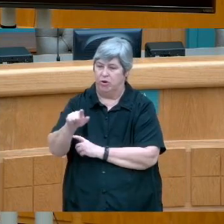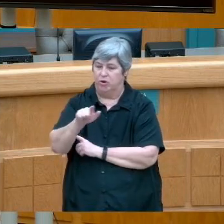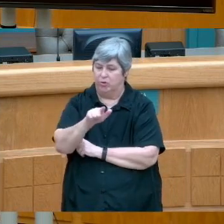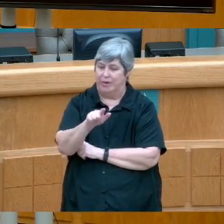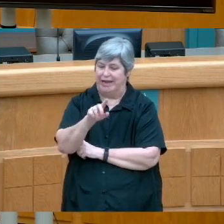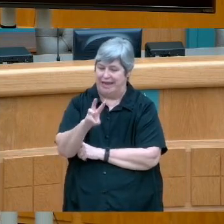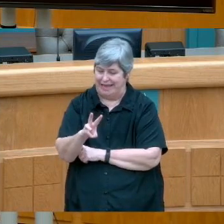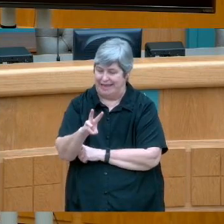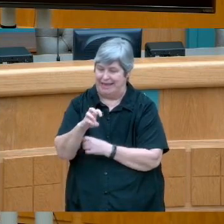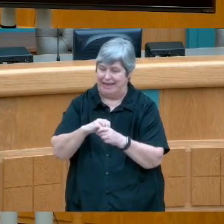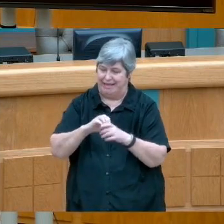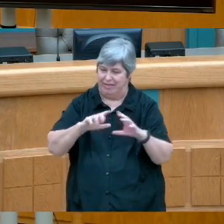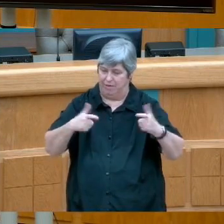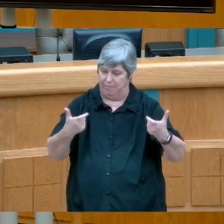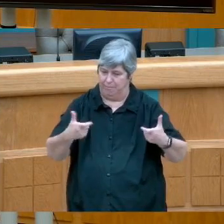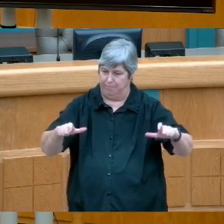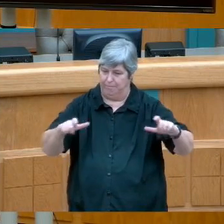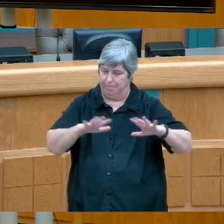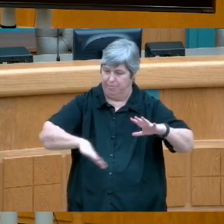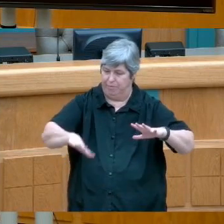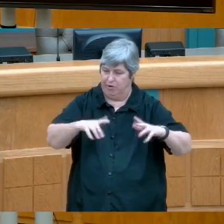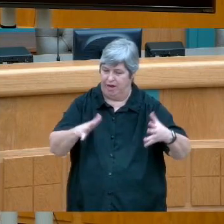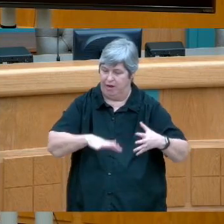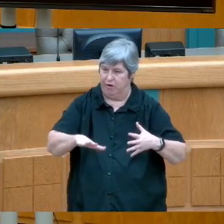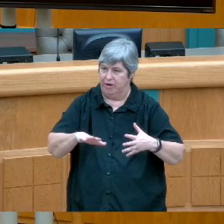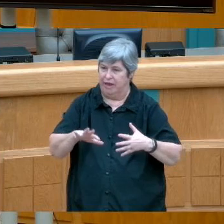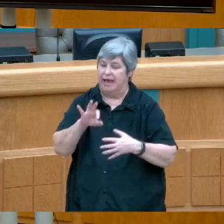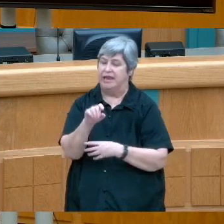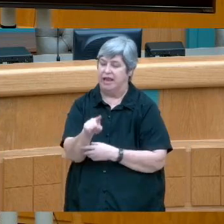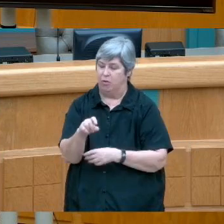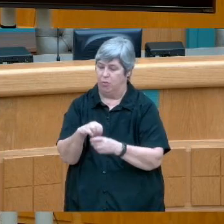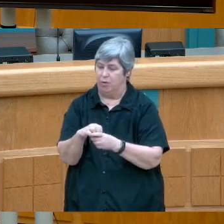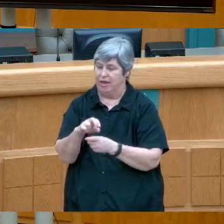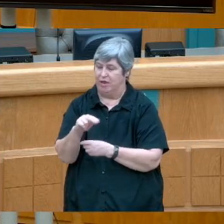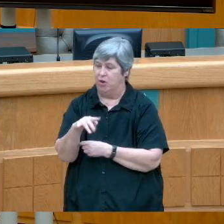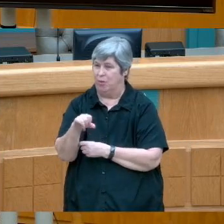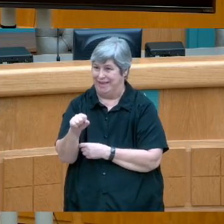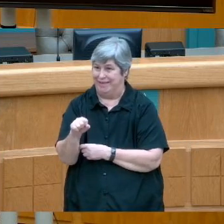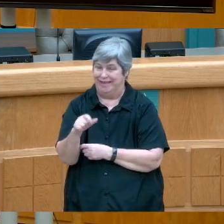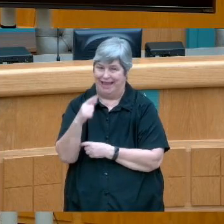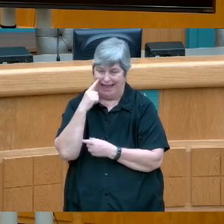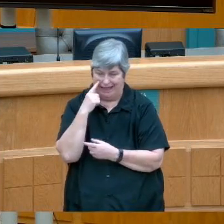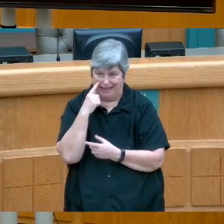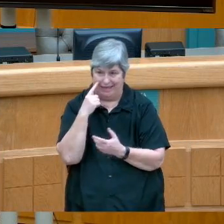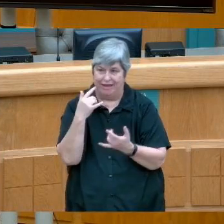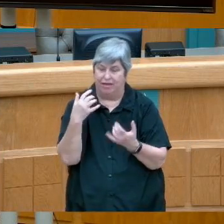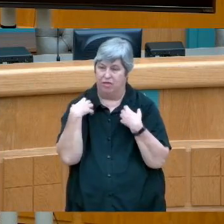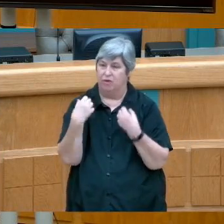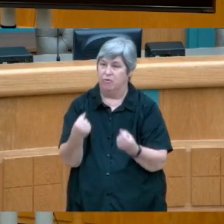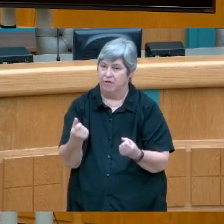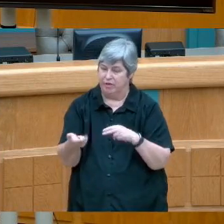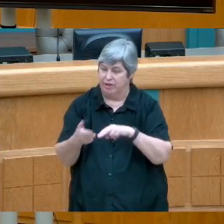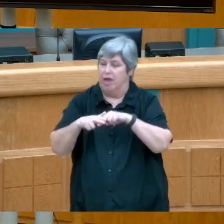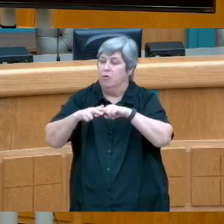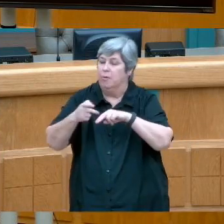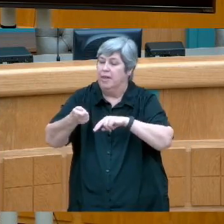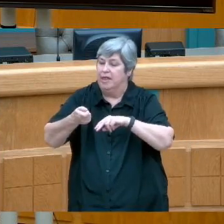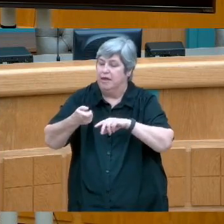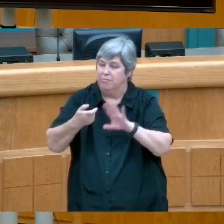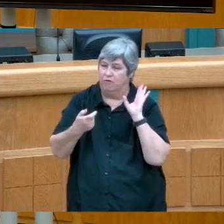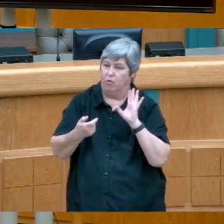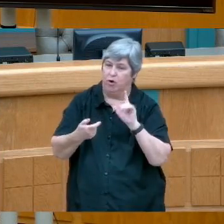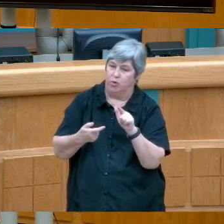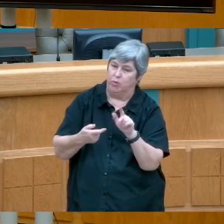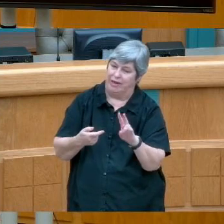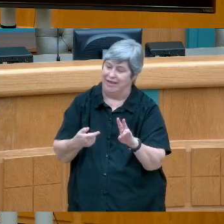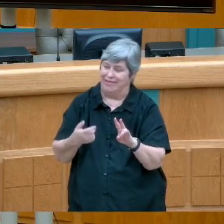in the Coastal Bend area with 91 in Nueces by my last count, and I think the recoveries is up a little bit from 27